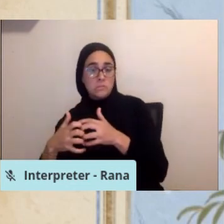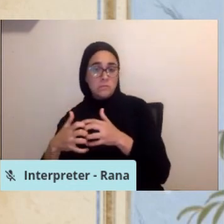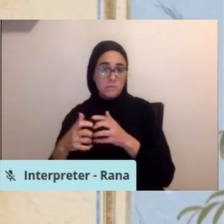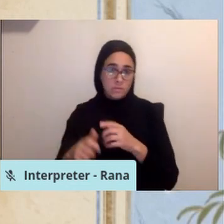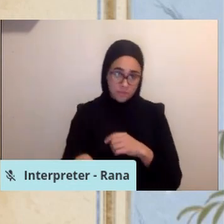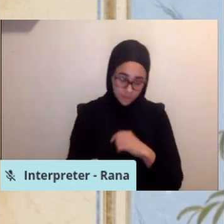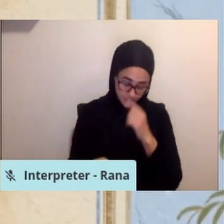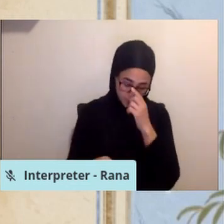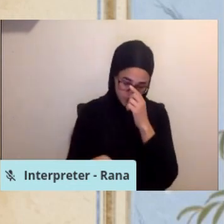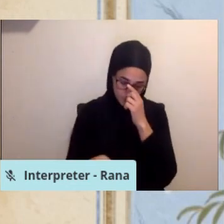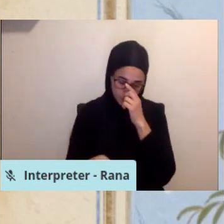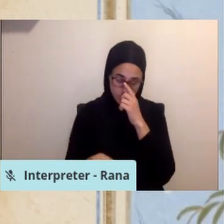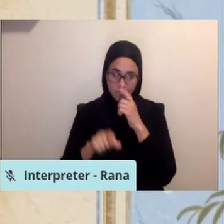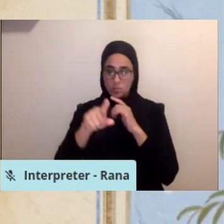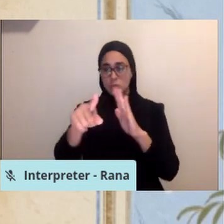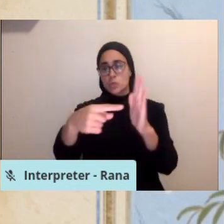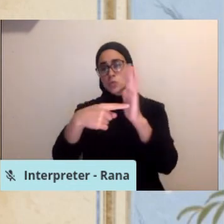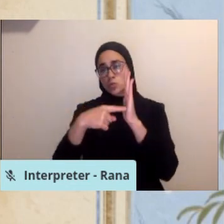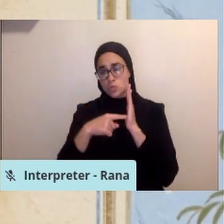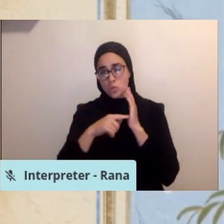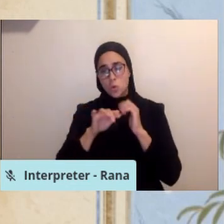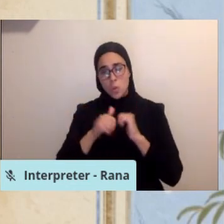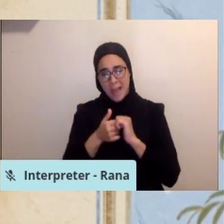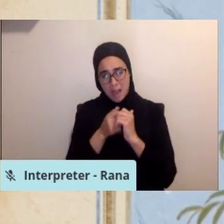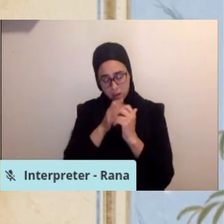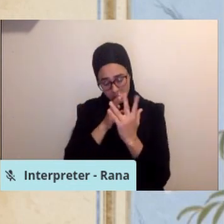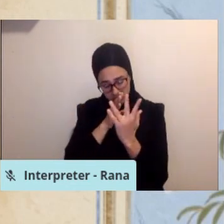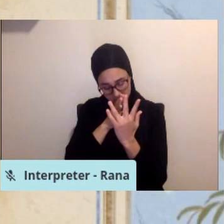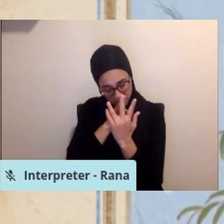You show us how to build resilience.